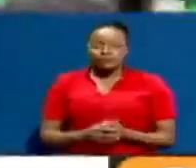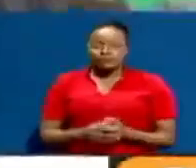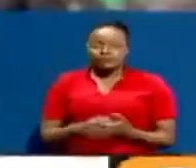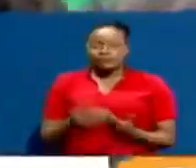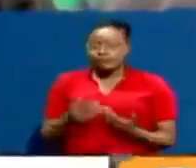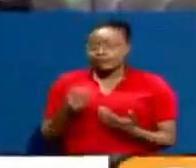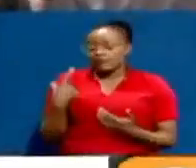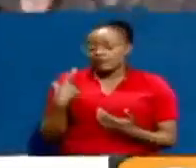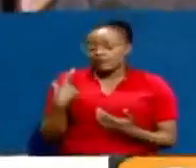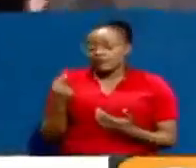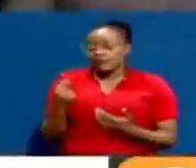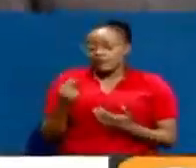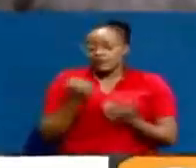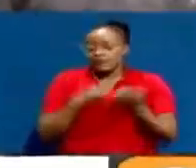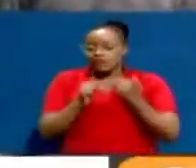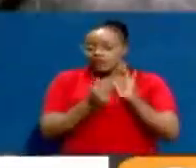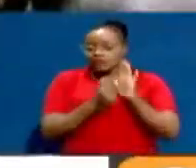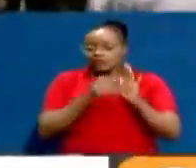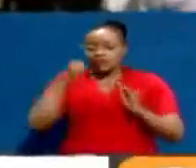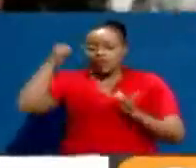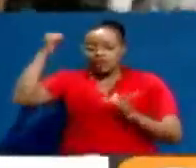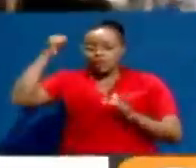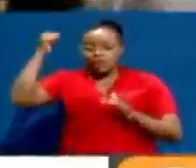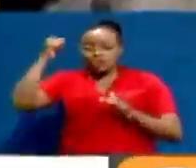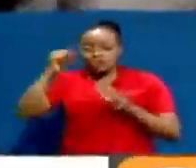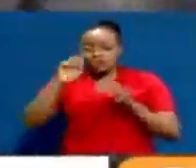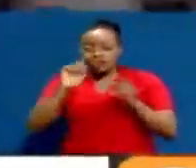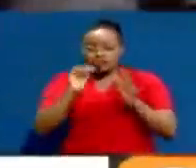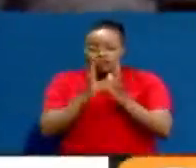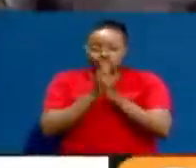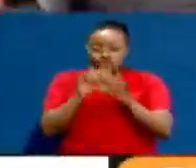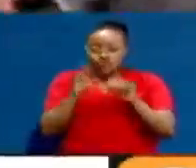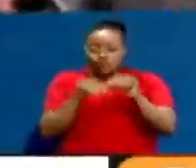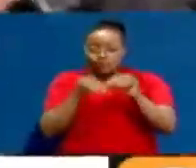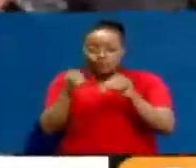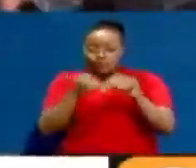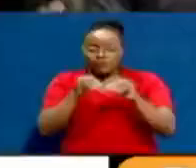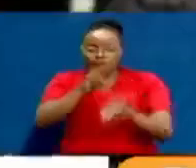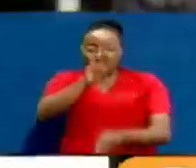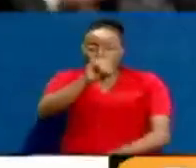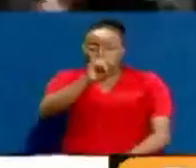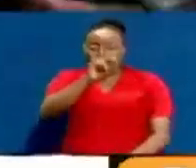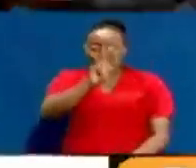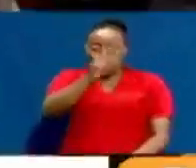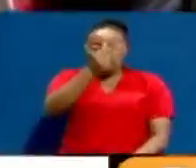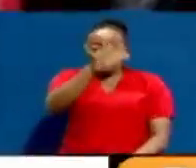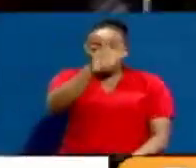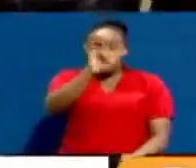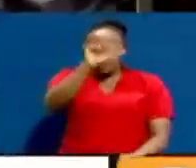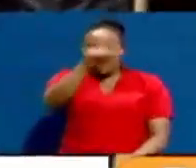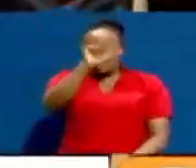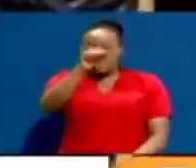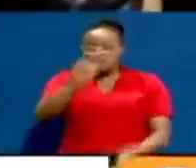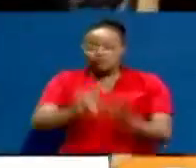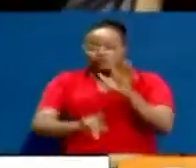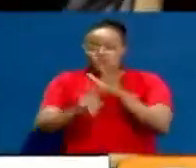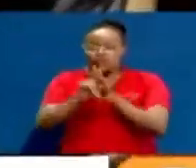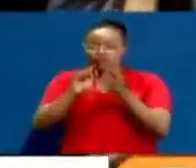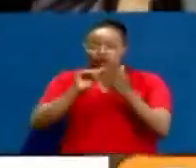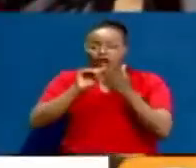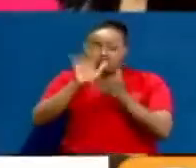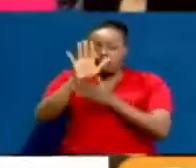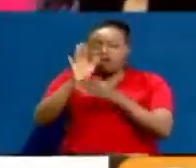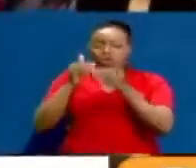The latest activities view as a political choreography to elevate Muturi, also likely to trigger more